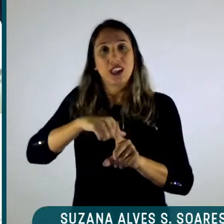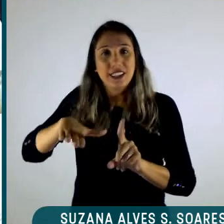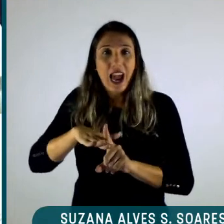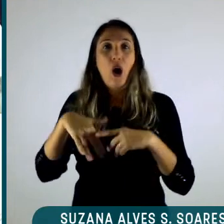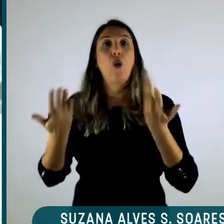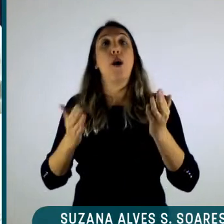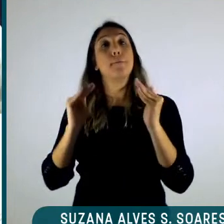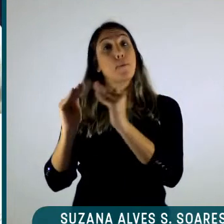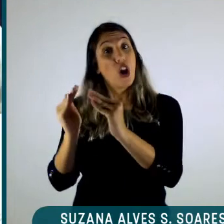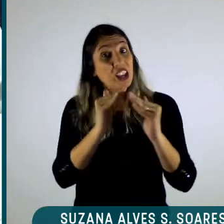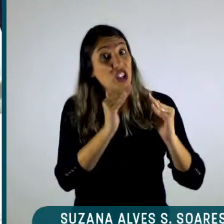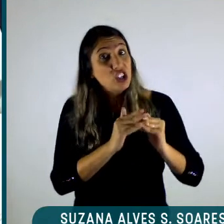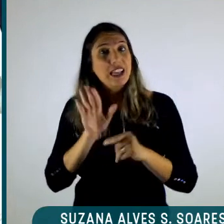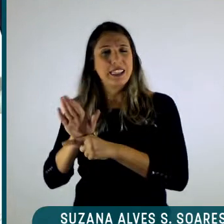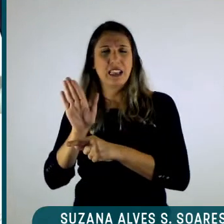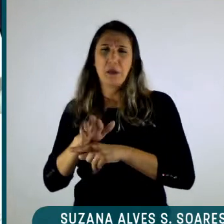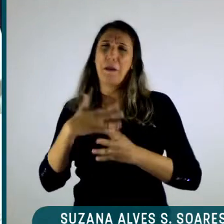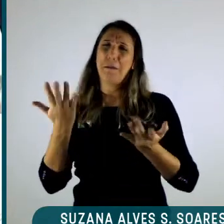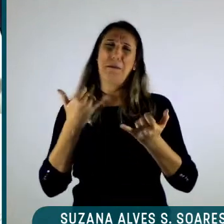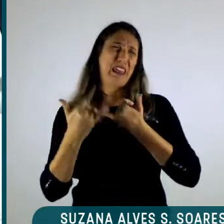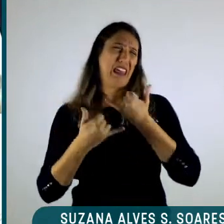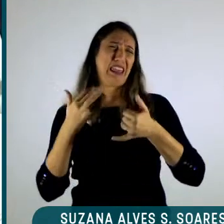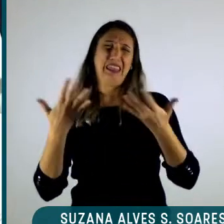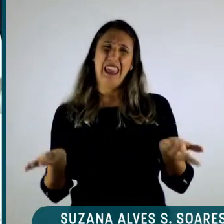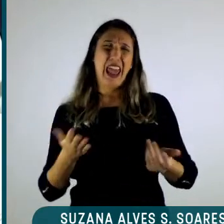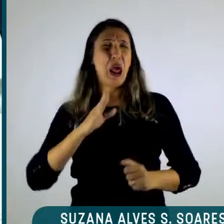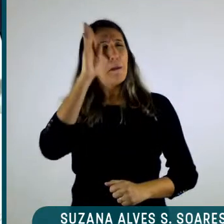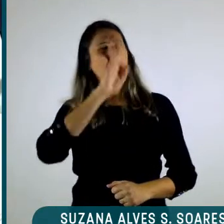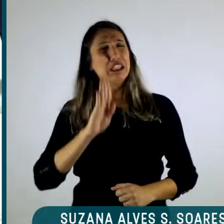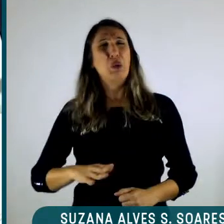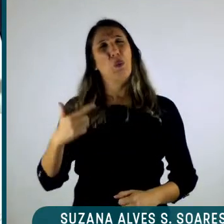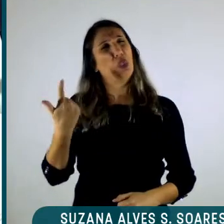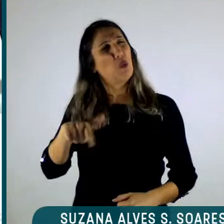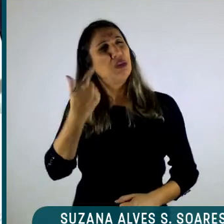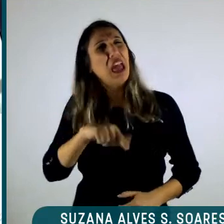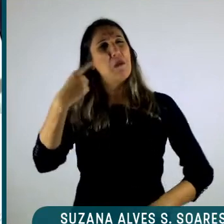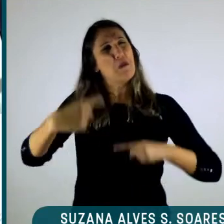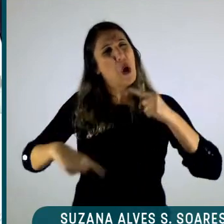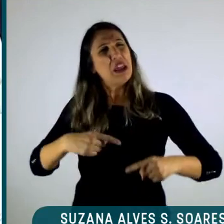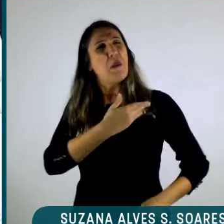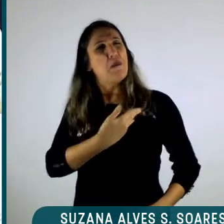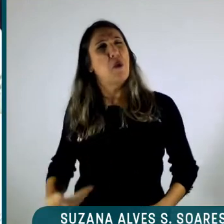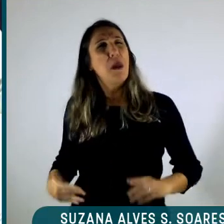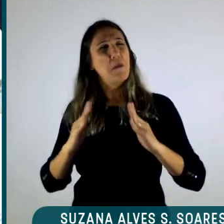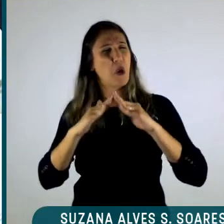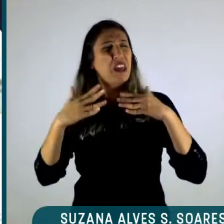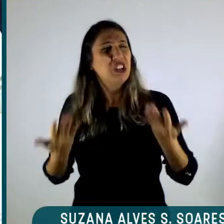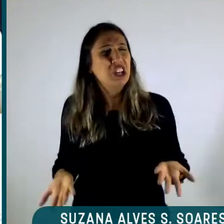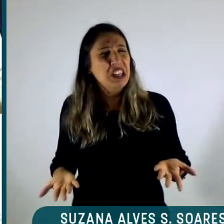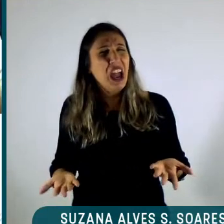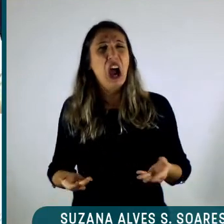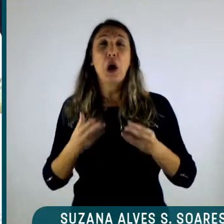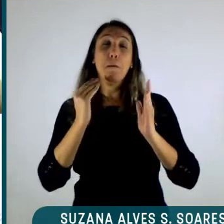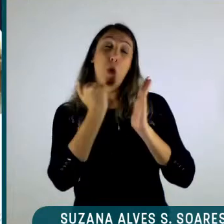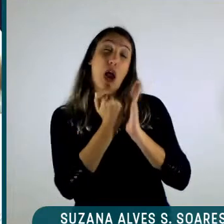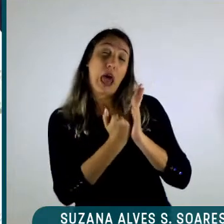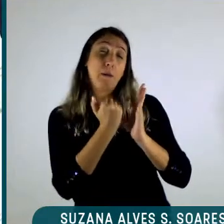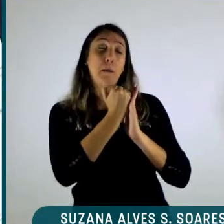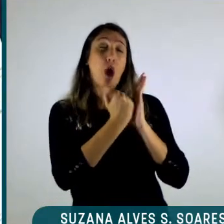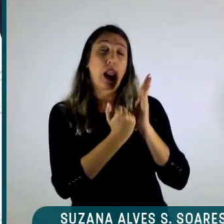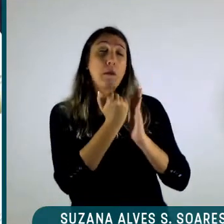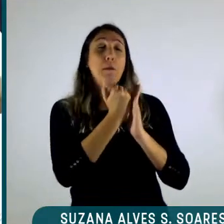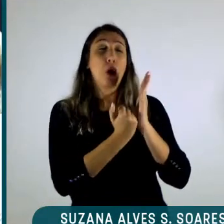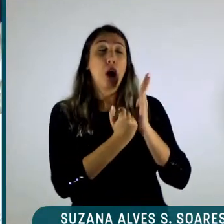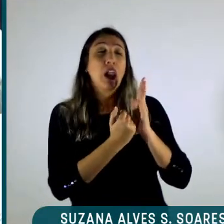social assistance, housing. This is a joke. Brazil does not have a housing public policy.